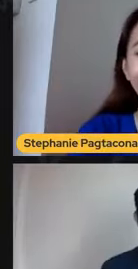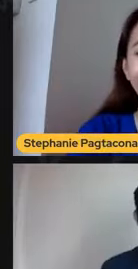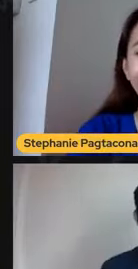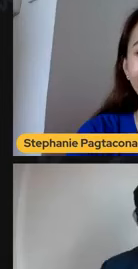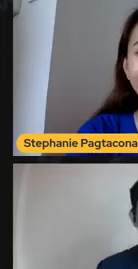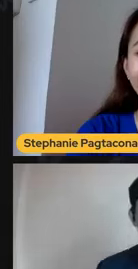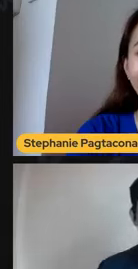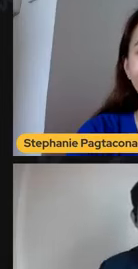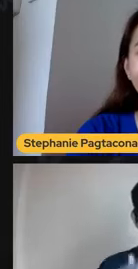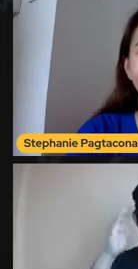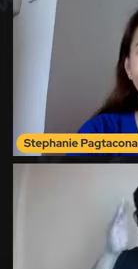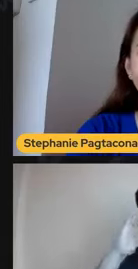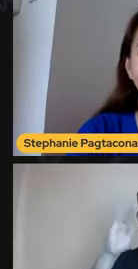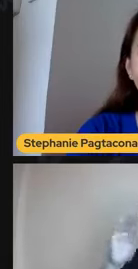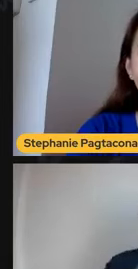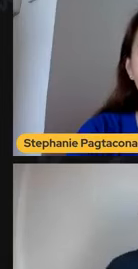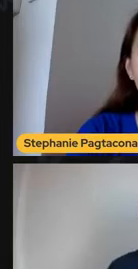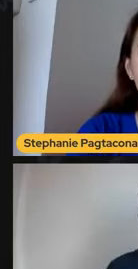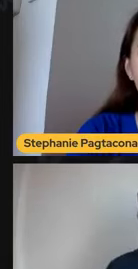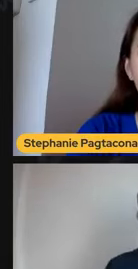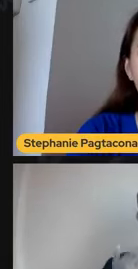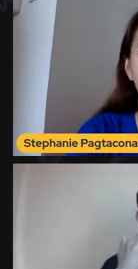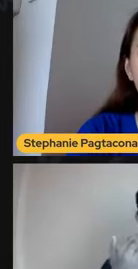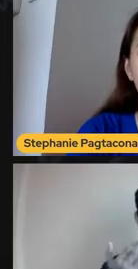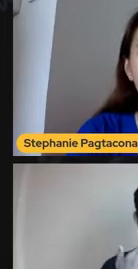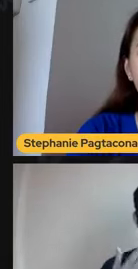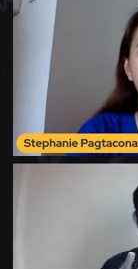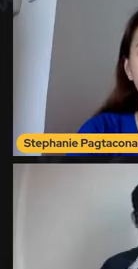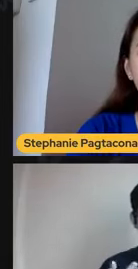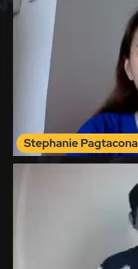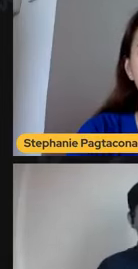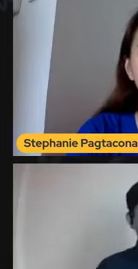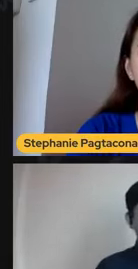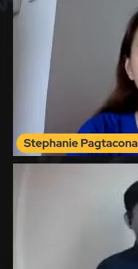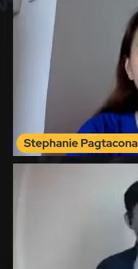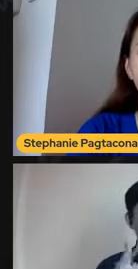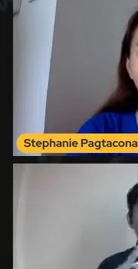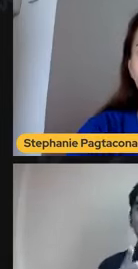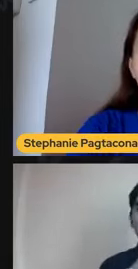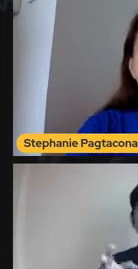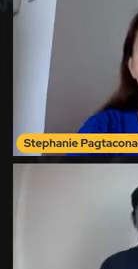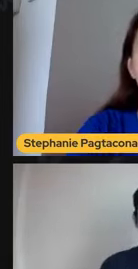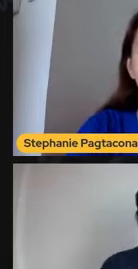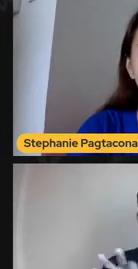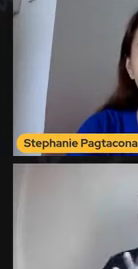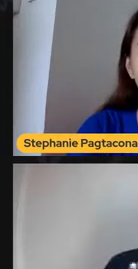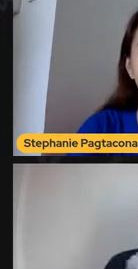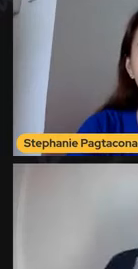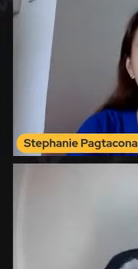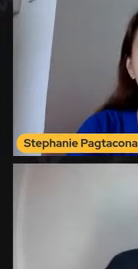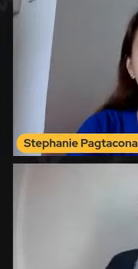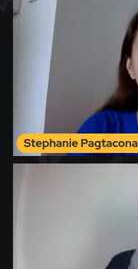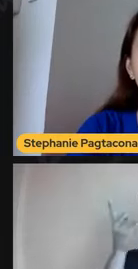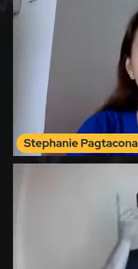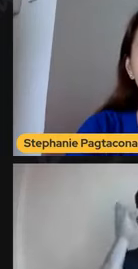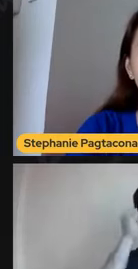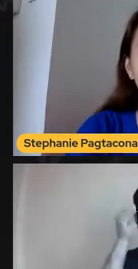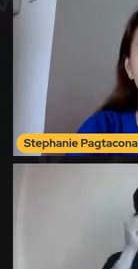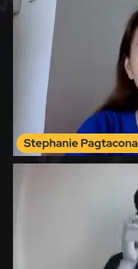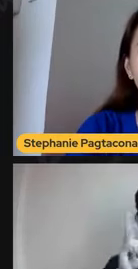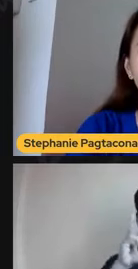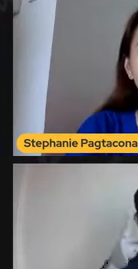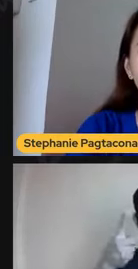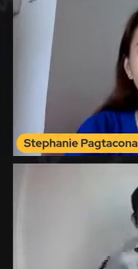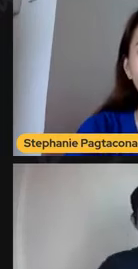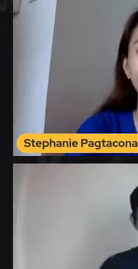Hello. So thank you for doing this. It's very important for the National Down Syndrome Awareness Month that we